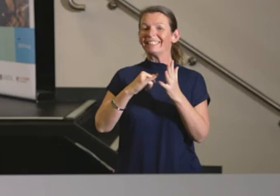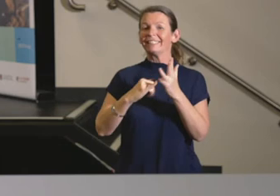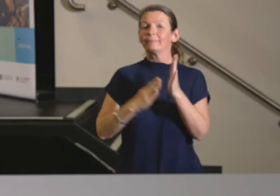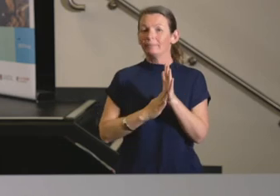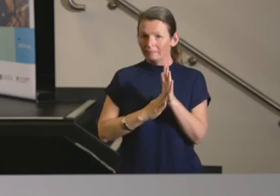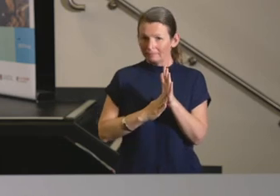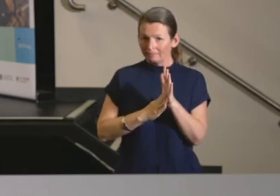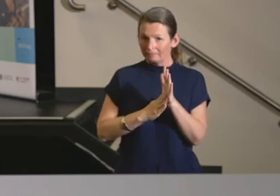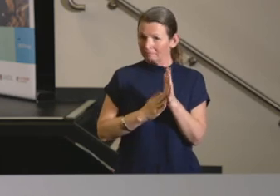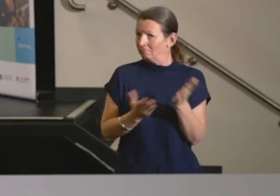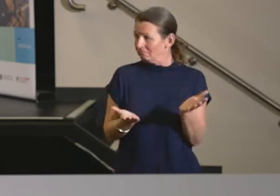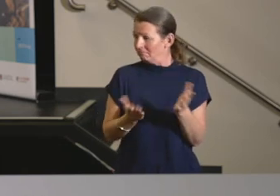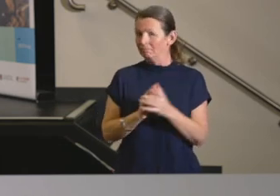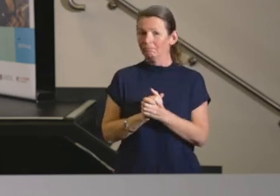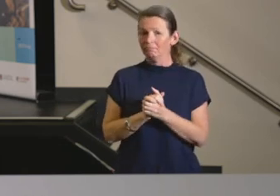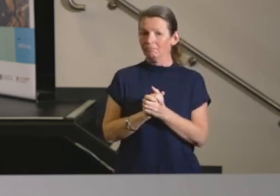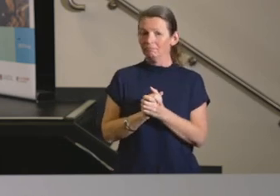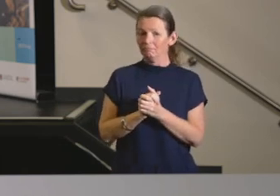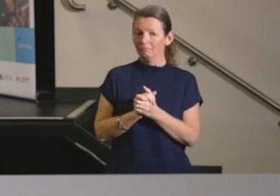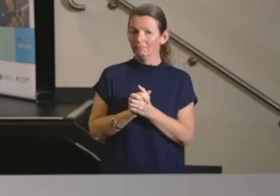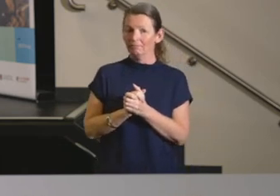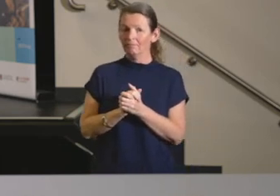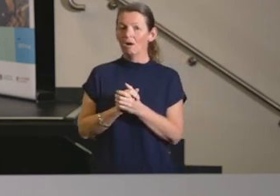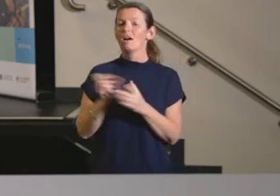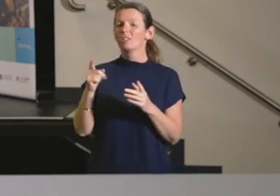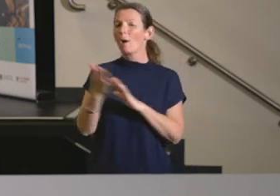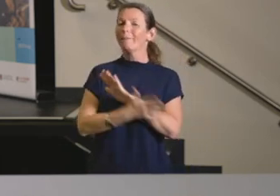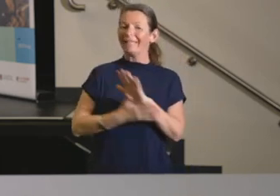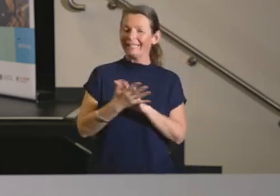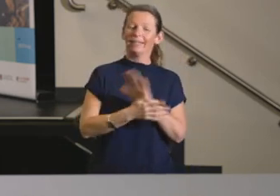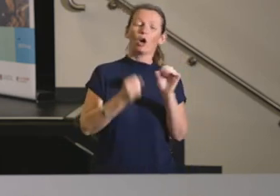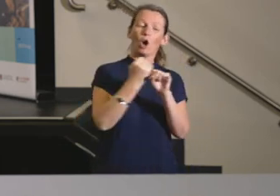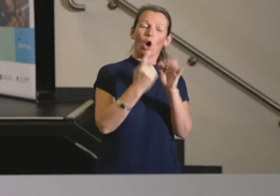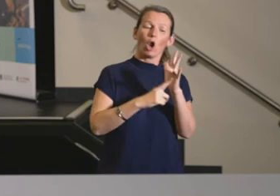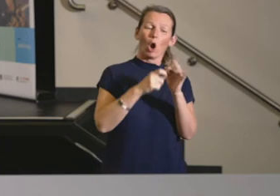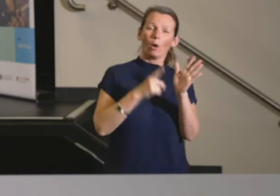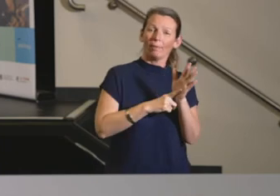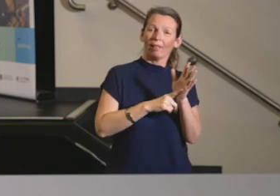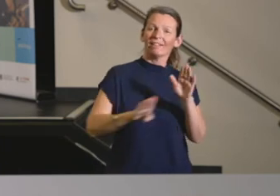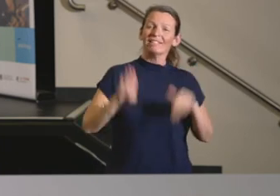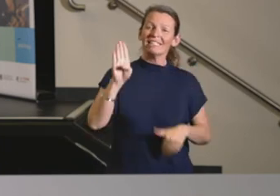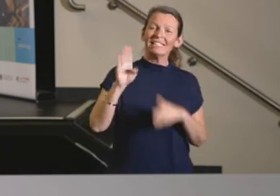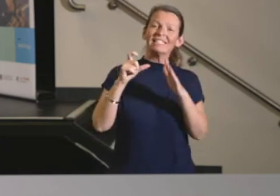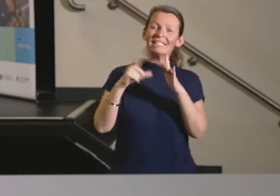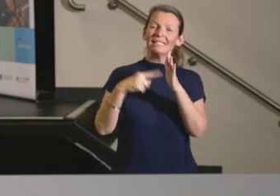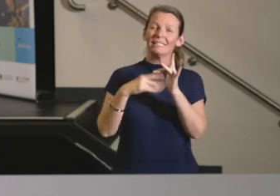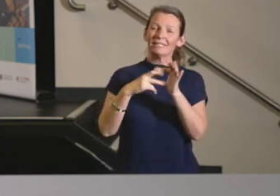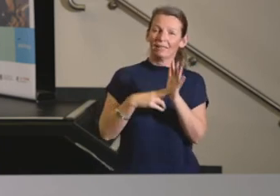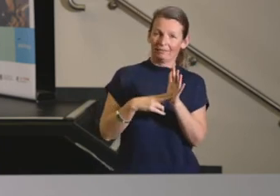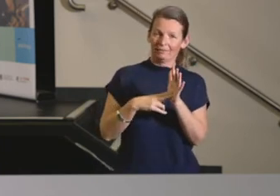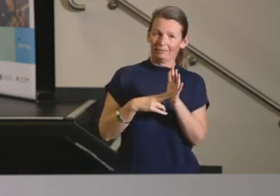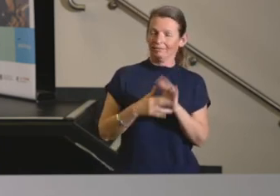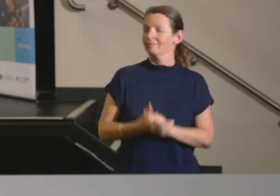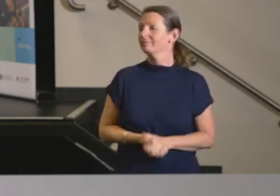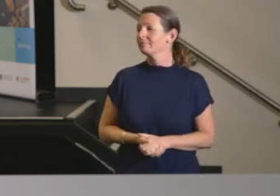citizen. And in the process of writing those stories, really did a lot of inner reflection